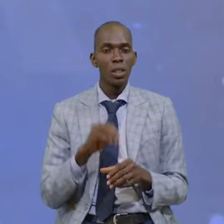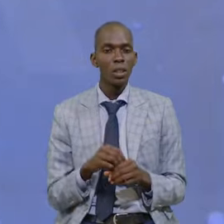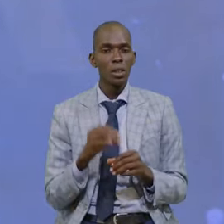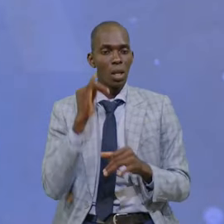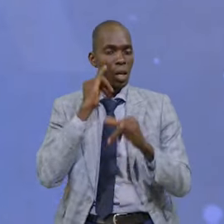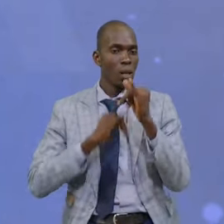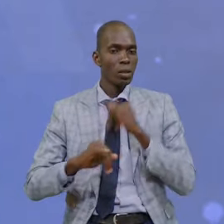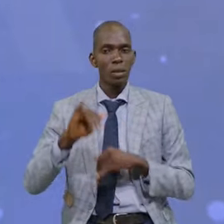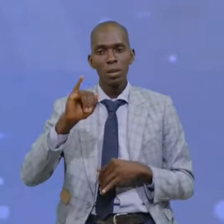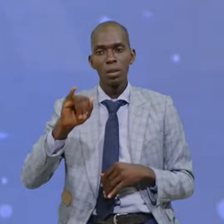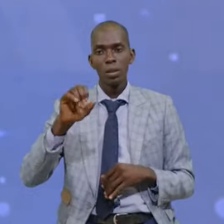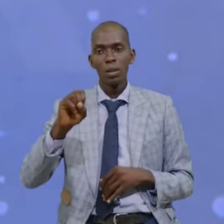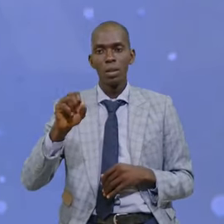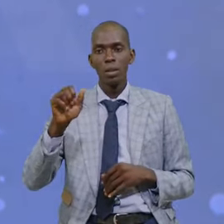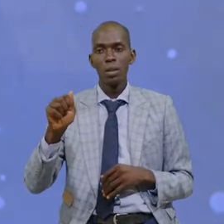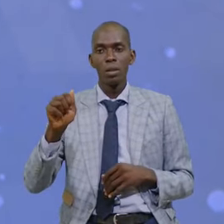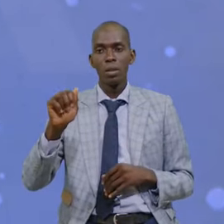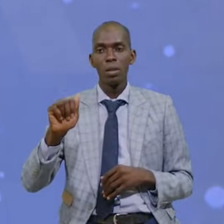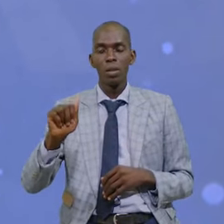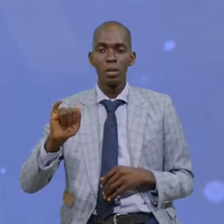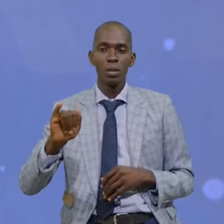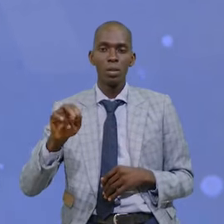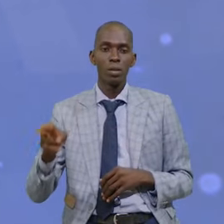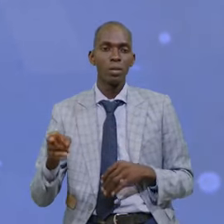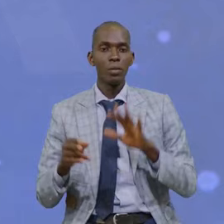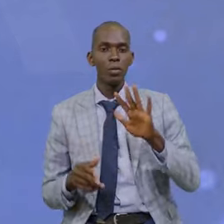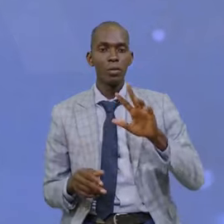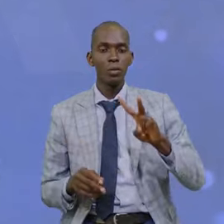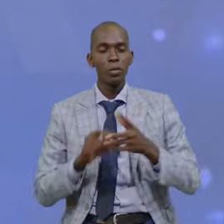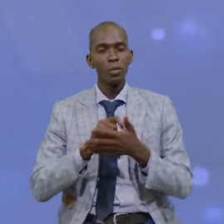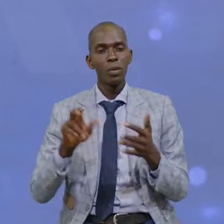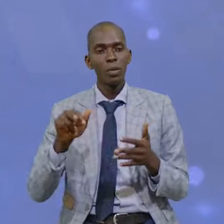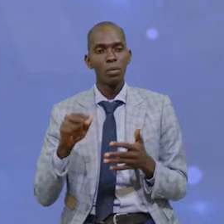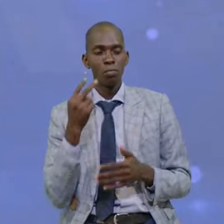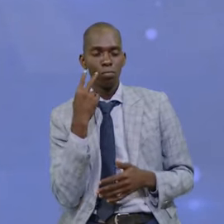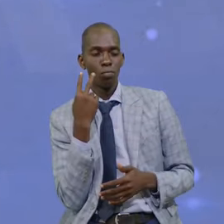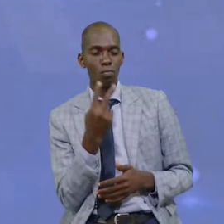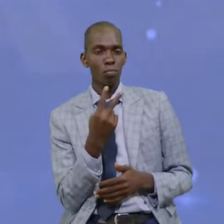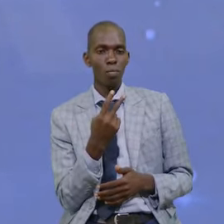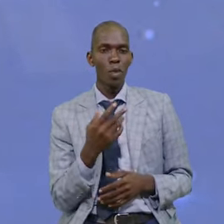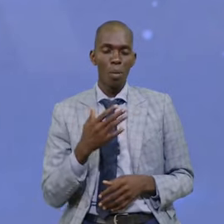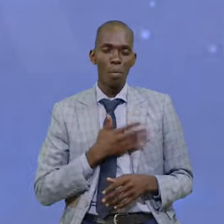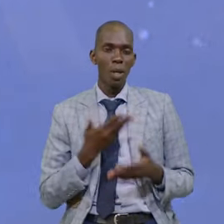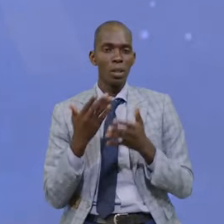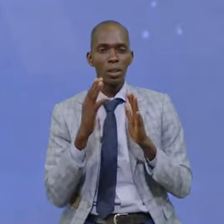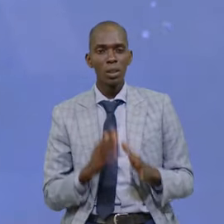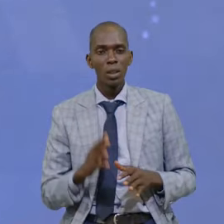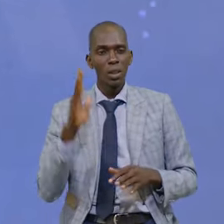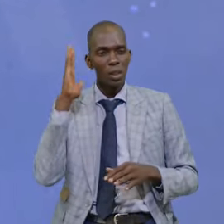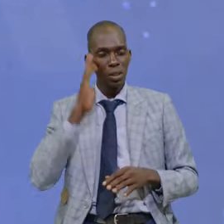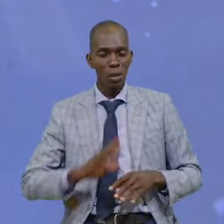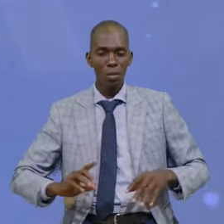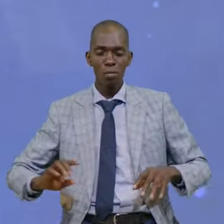chapter 52 verse 13, behold, my servant shall